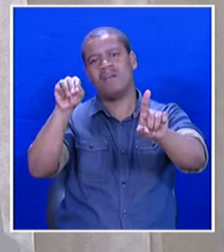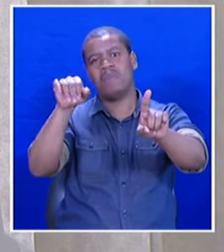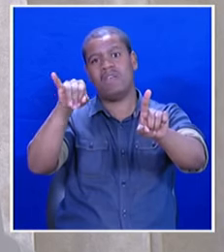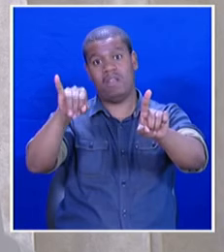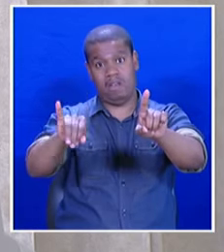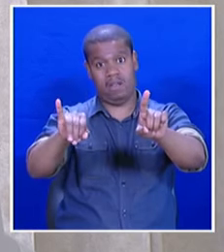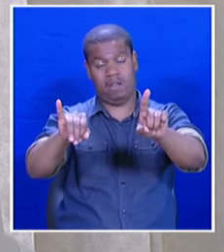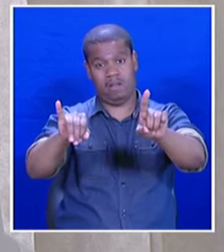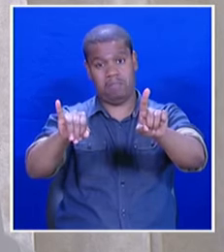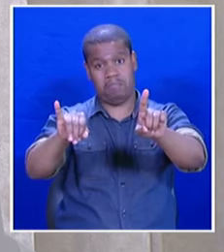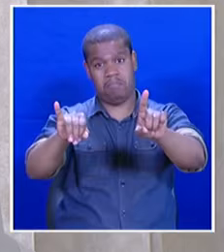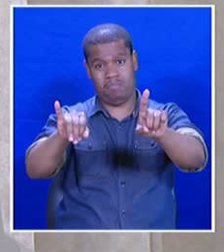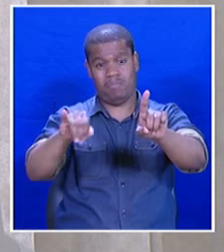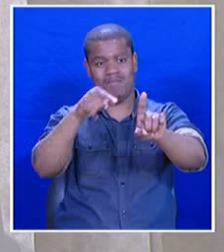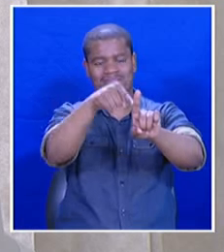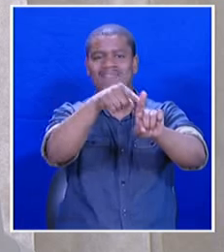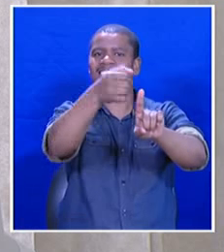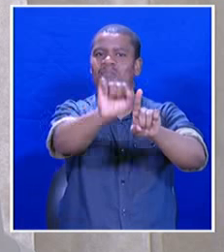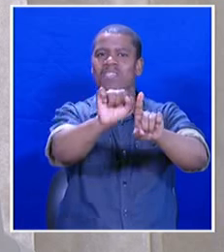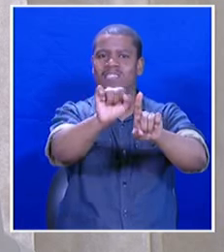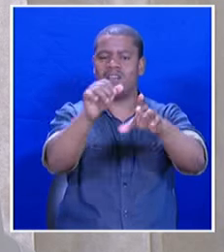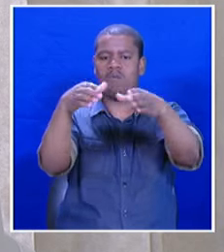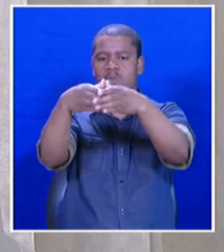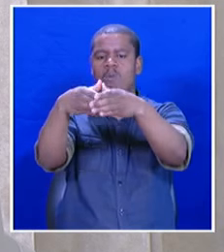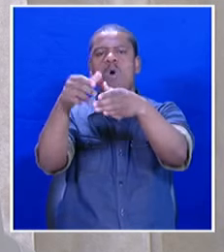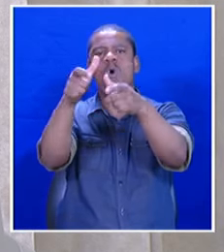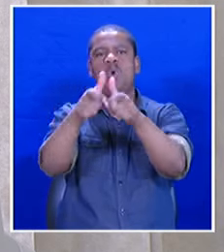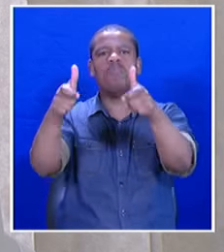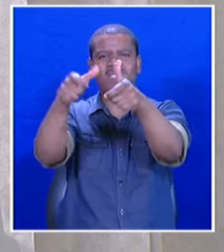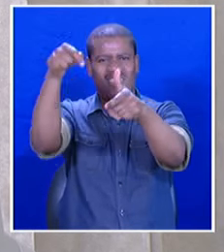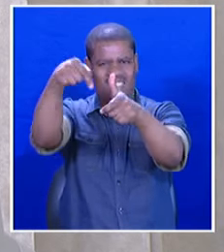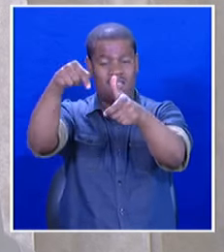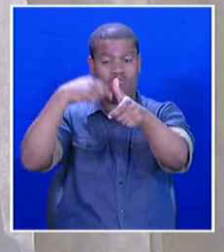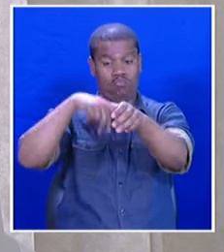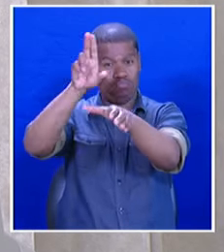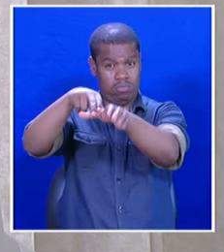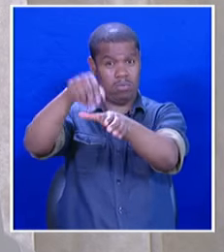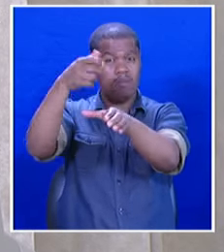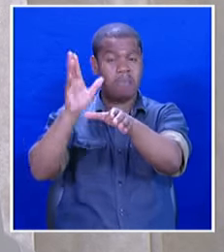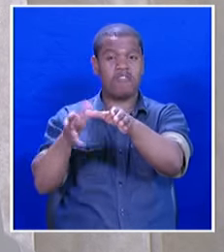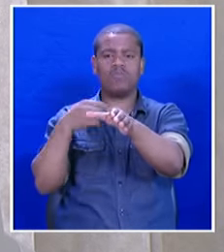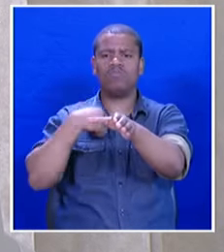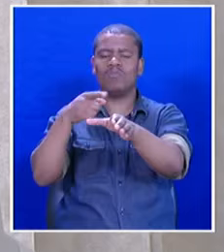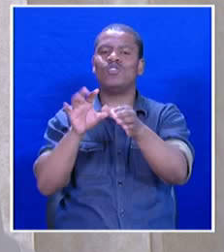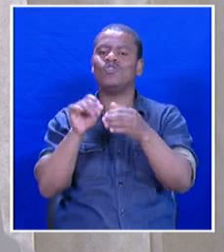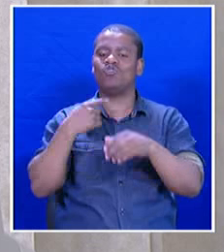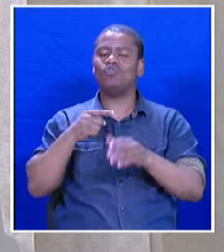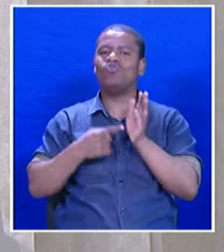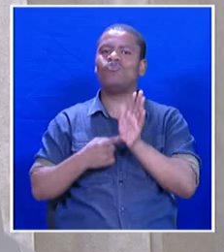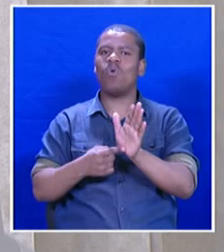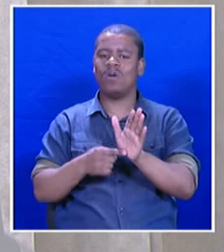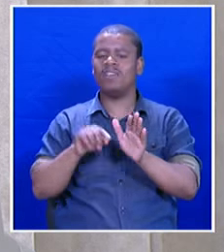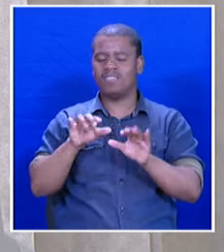as a chairperson of the commission, should testify to the fact that our commitment to NEPAD is quite